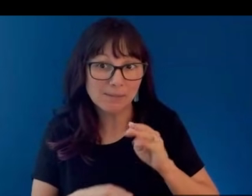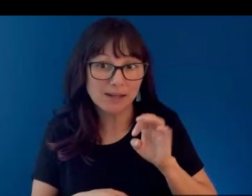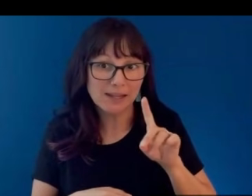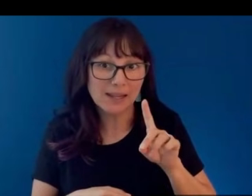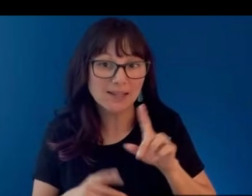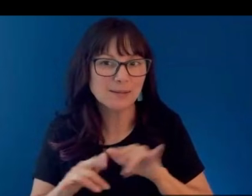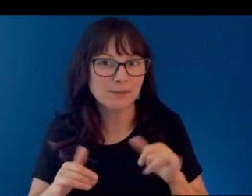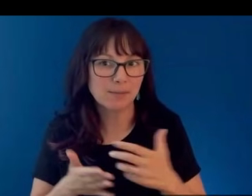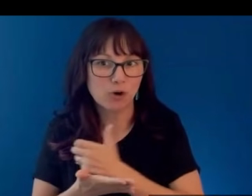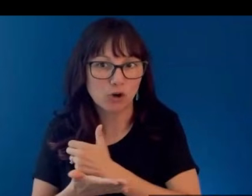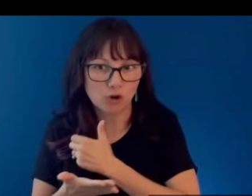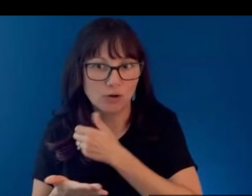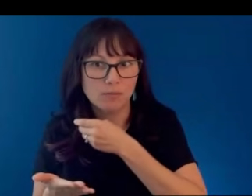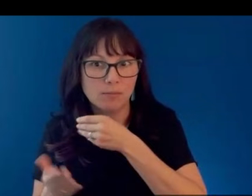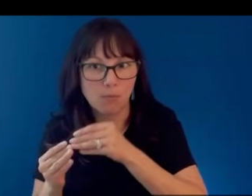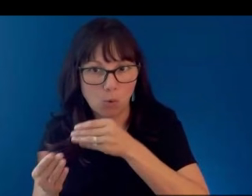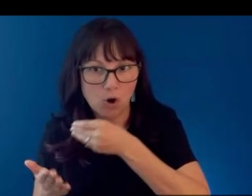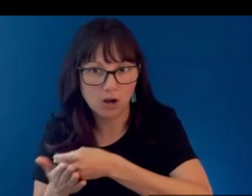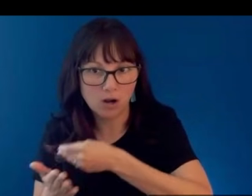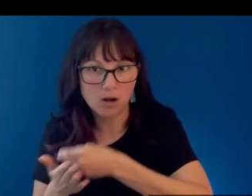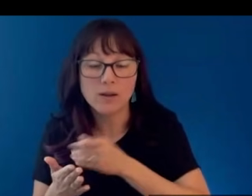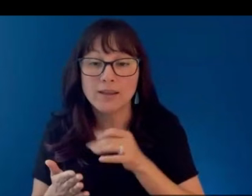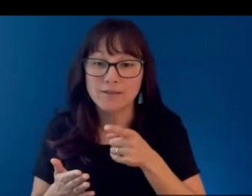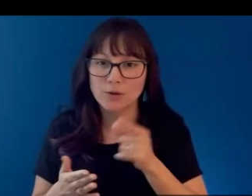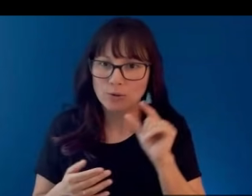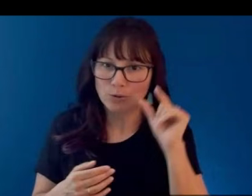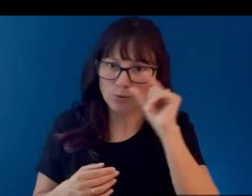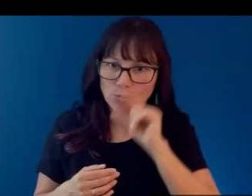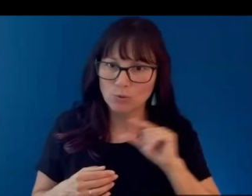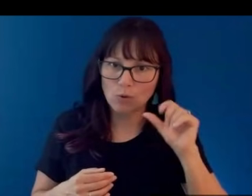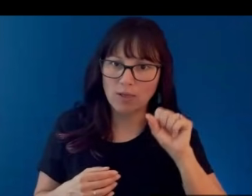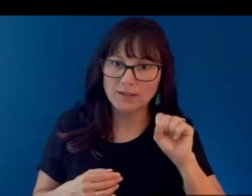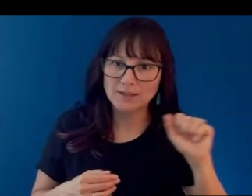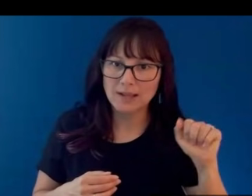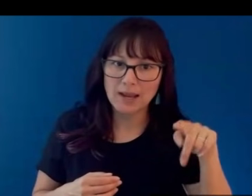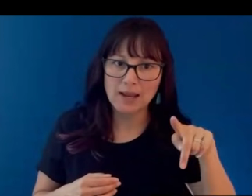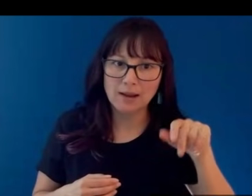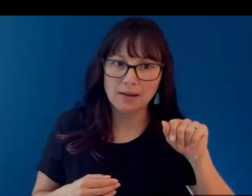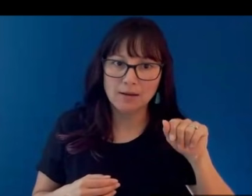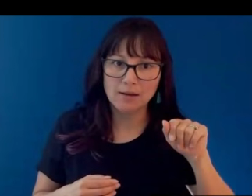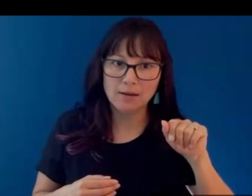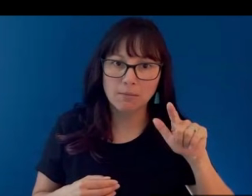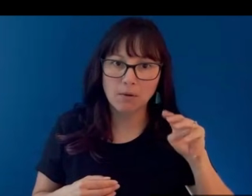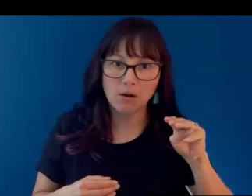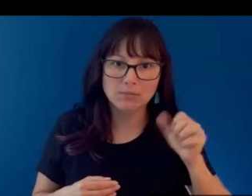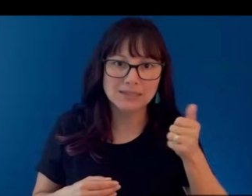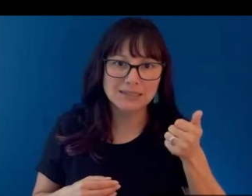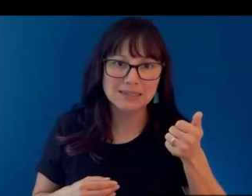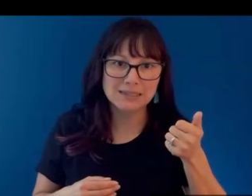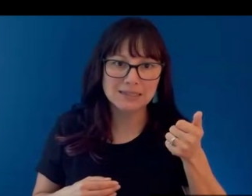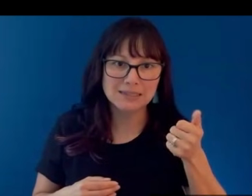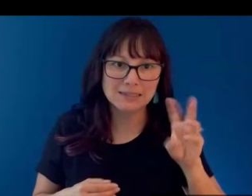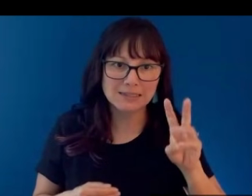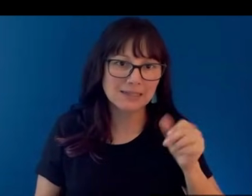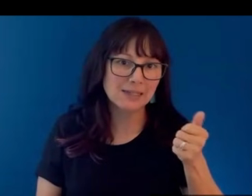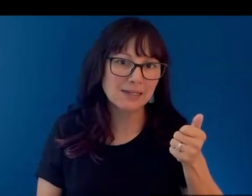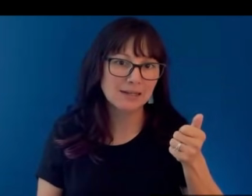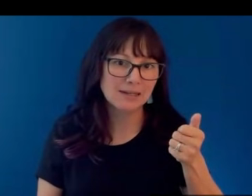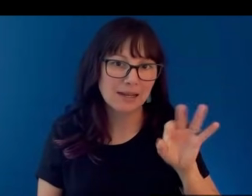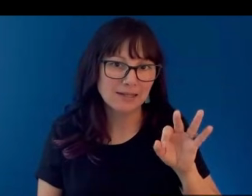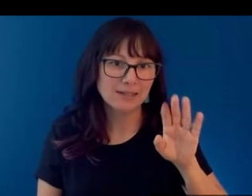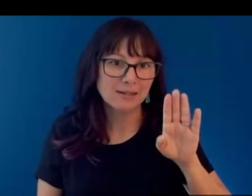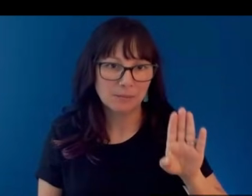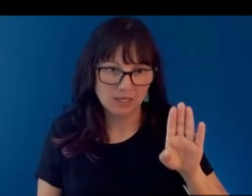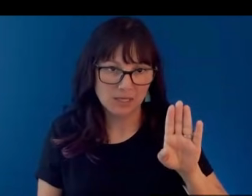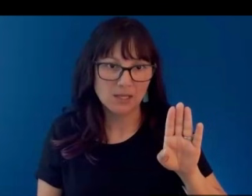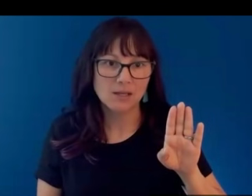more. Check if you Google SSA POMS 1619B thresholds, you'll